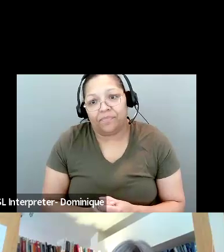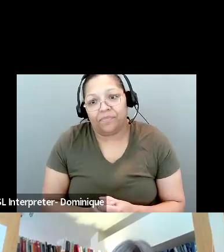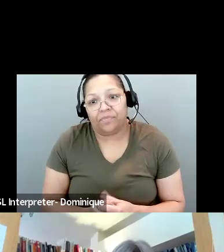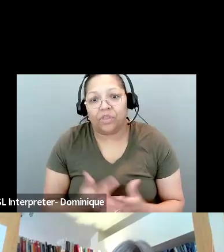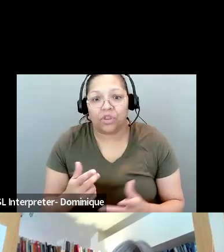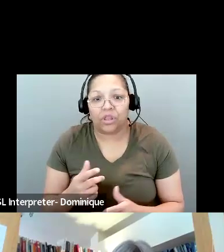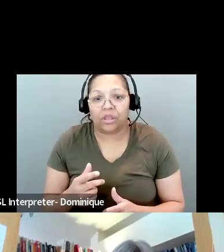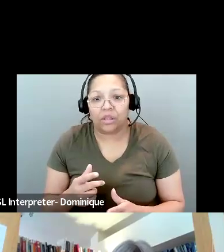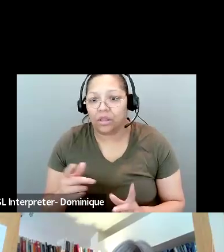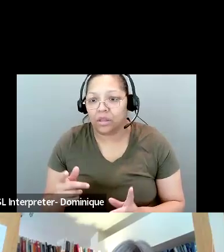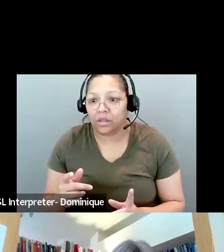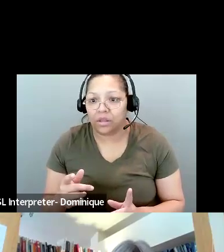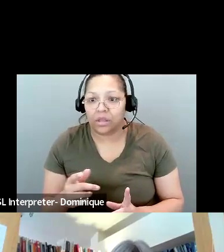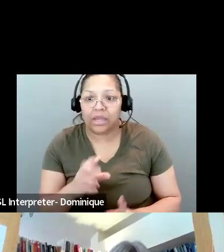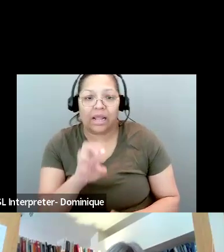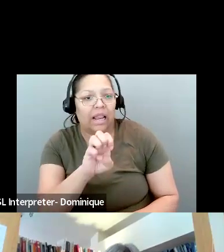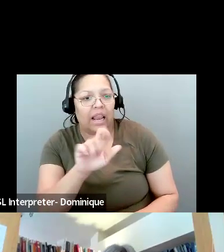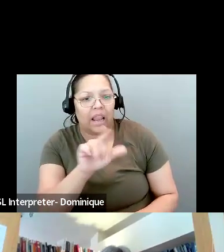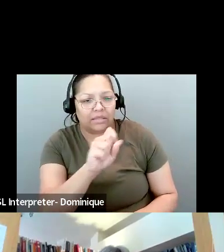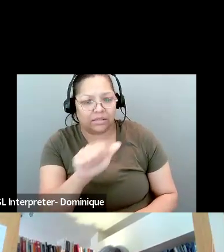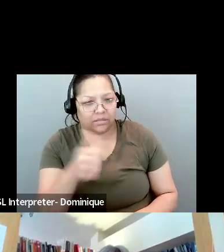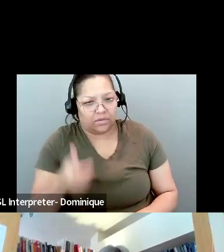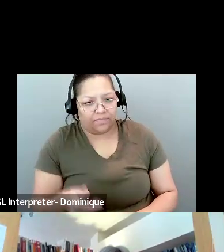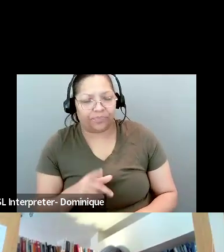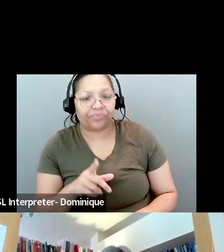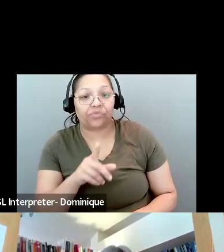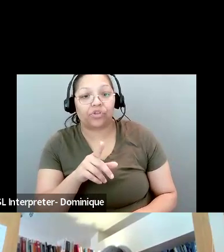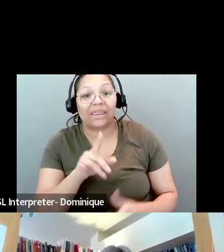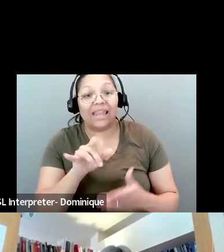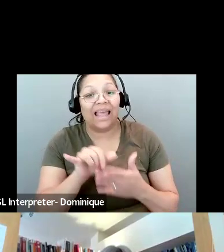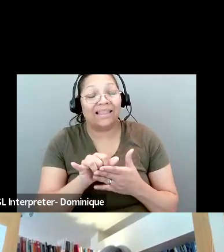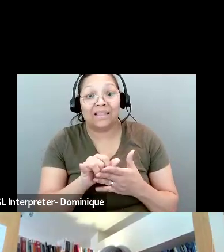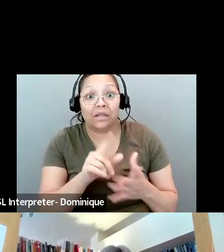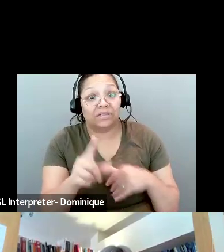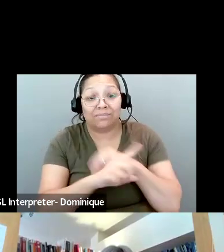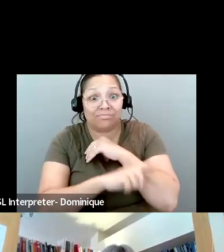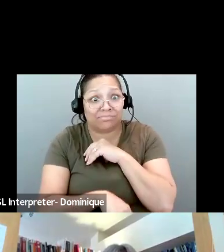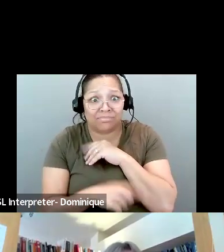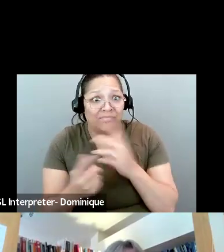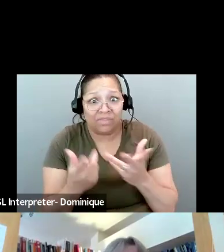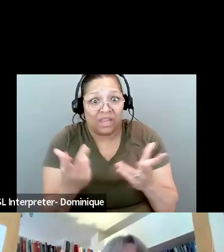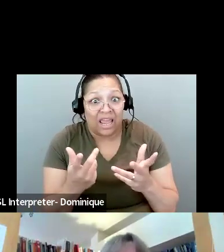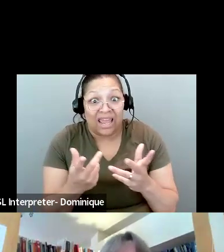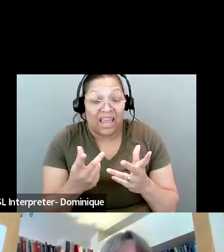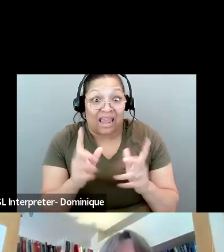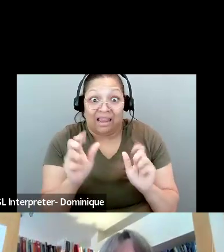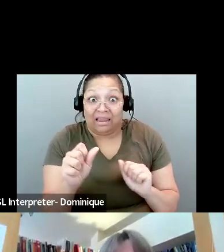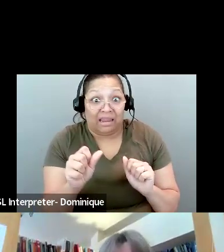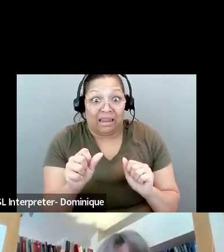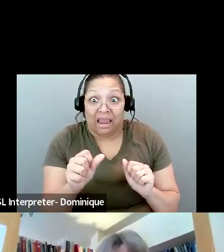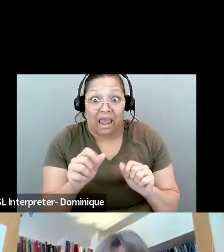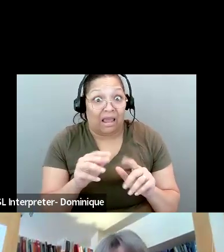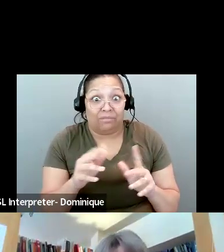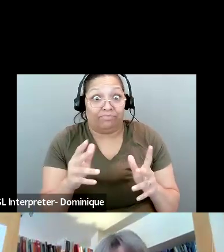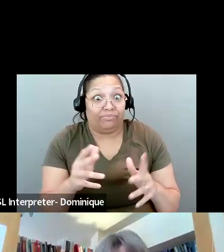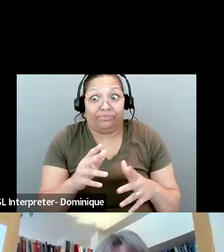we well, just and have this is Alyssa, that the ramifications reach far and wide, right?